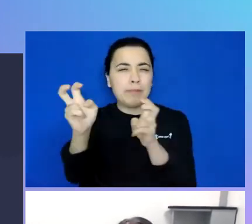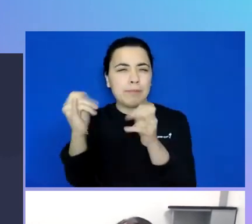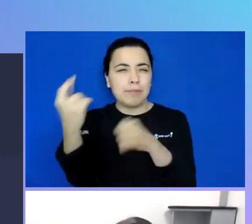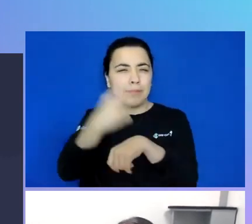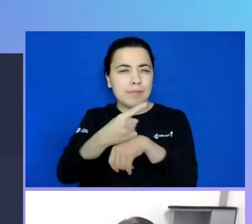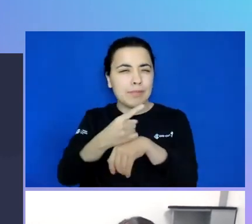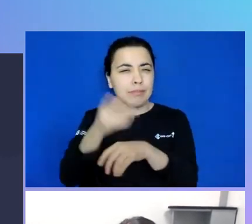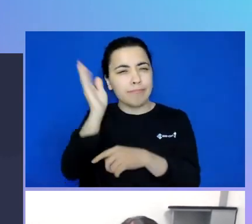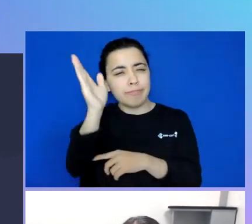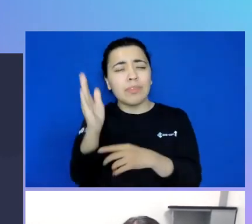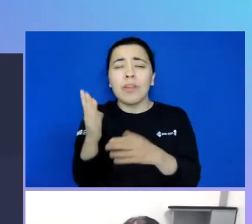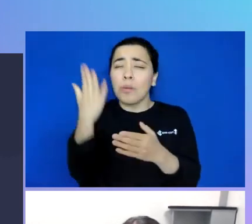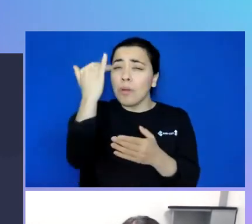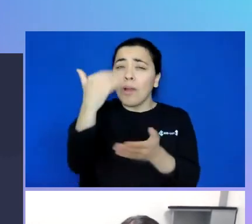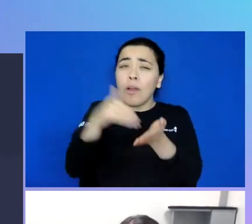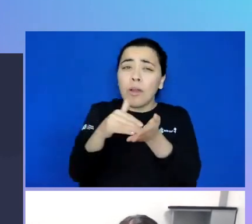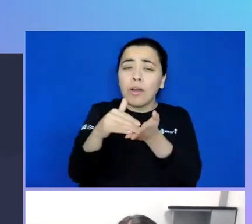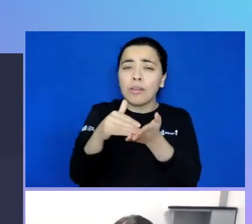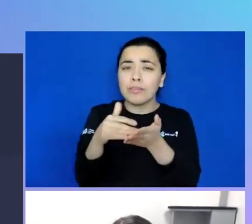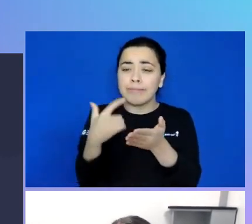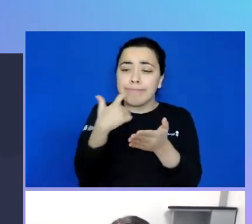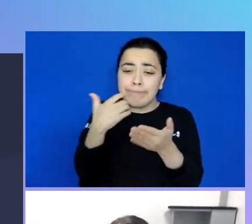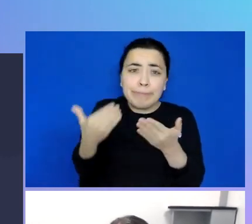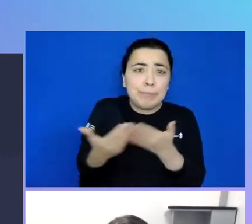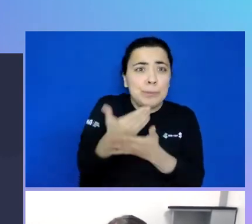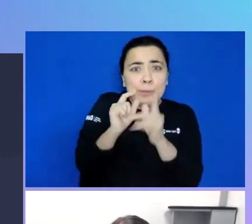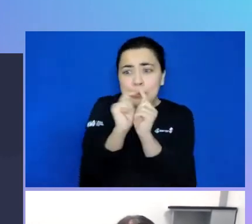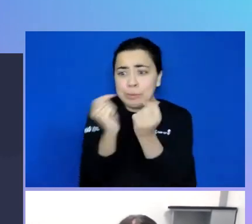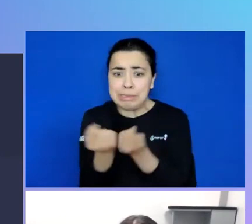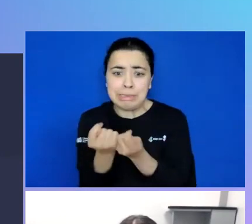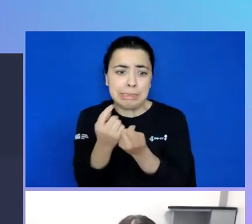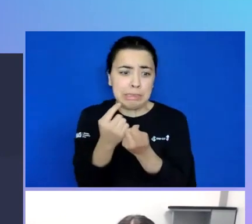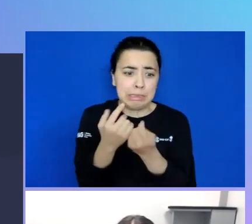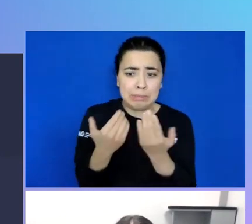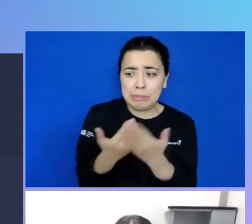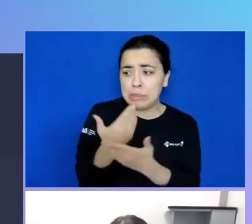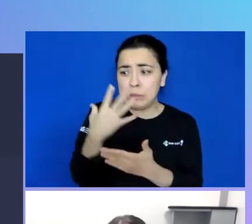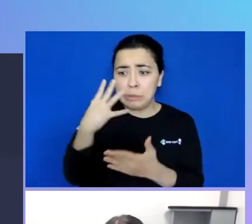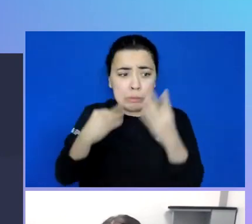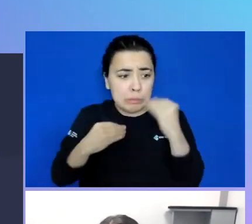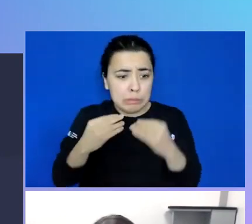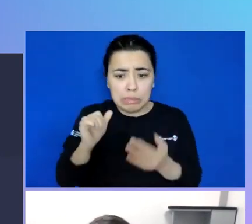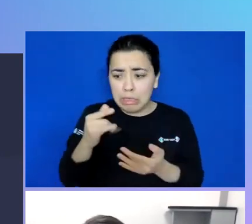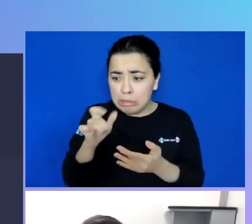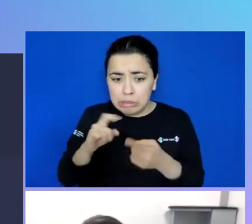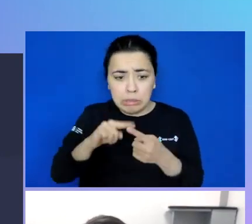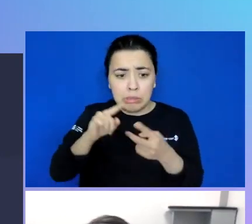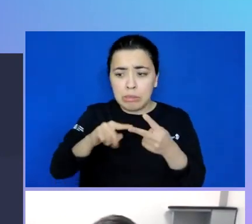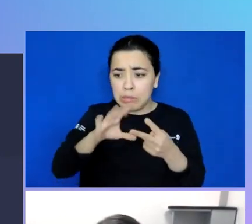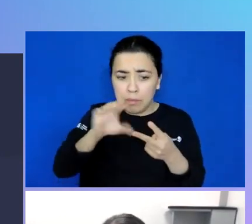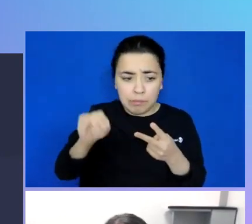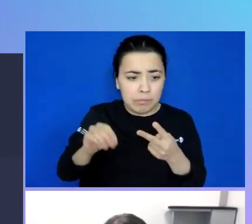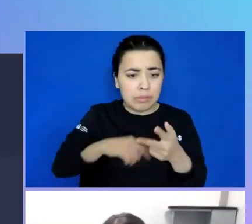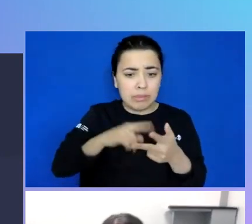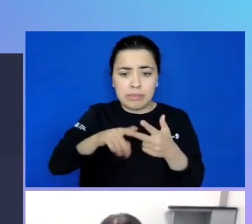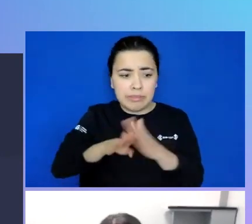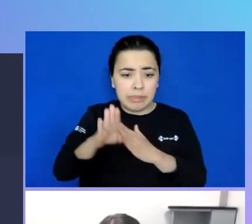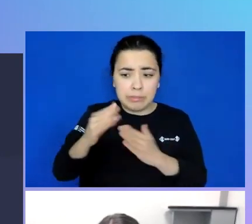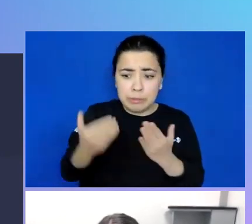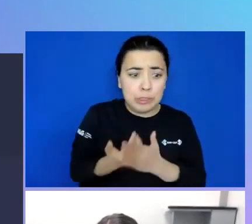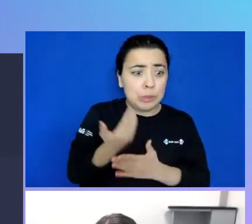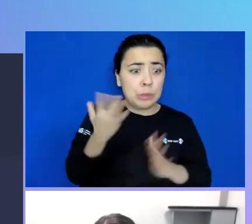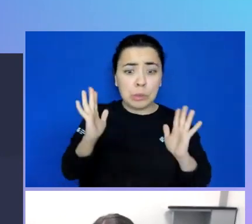not going to be working with newly formed teams that are new to Agile and new to your company and new to development. We